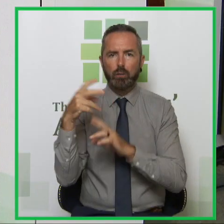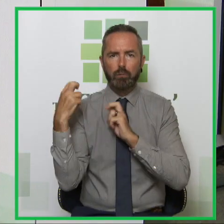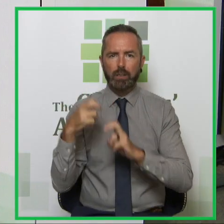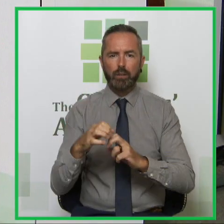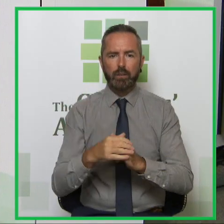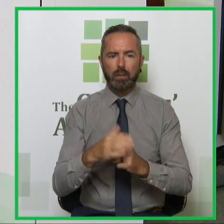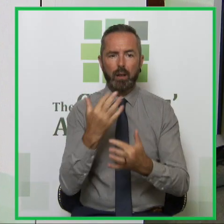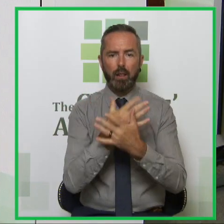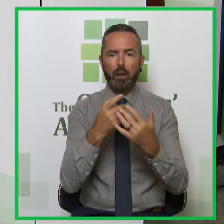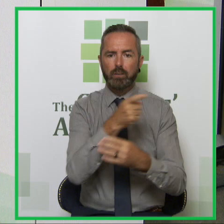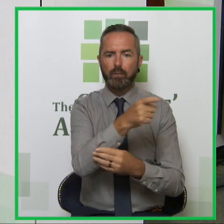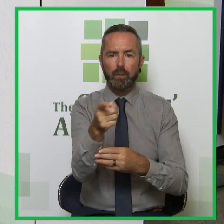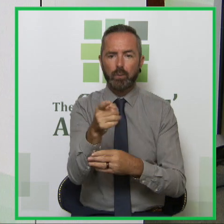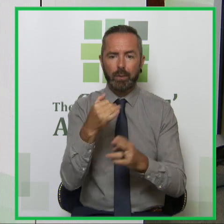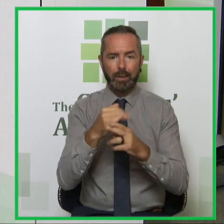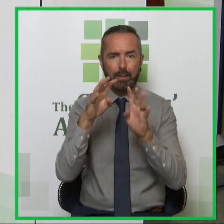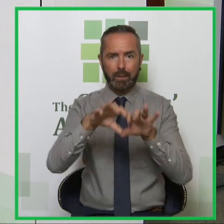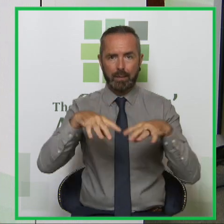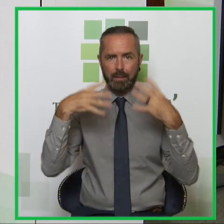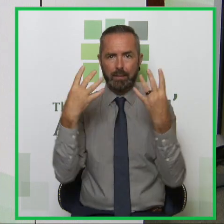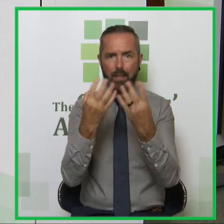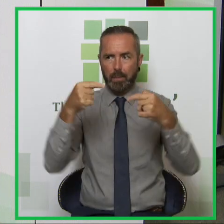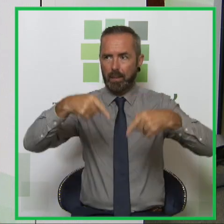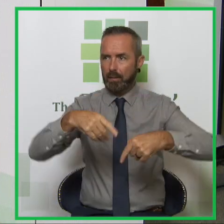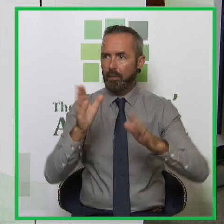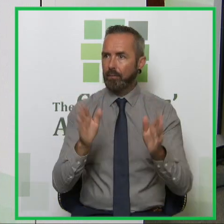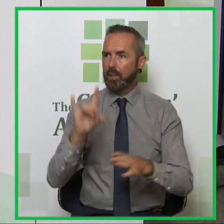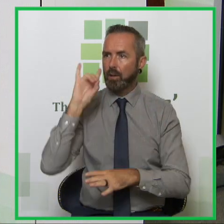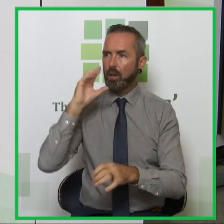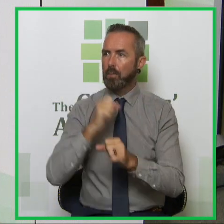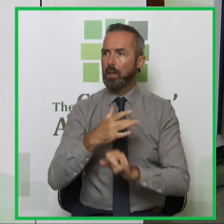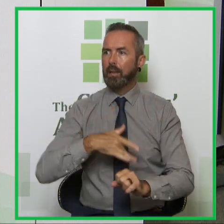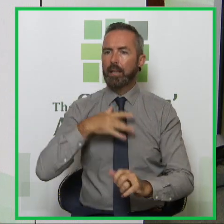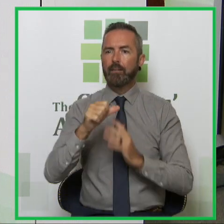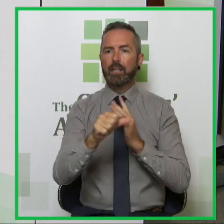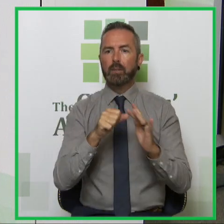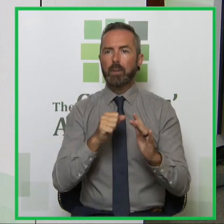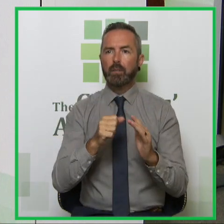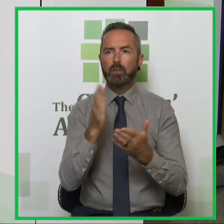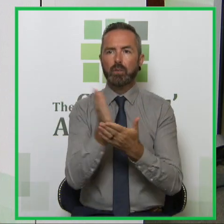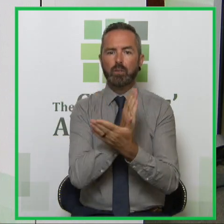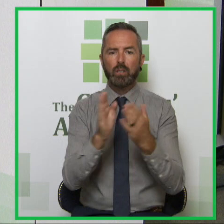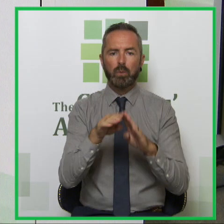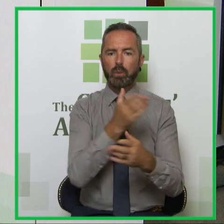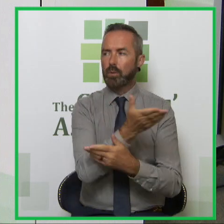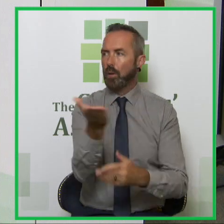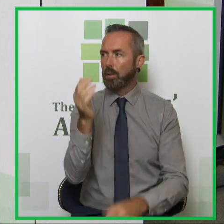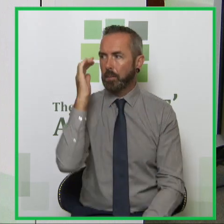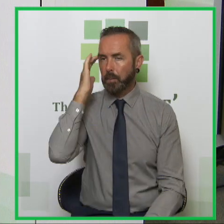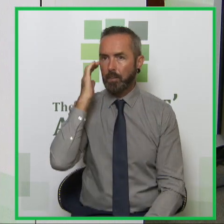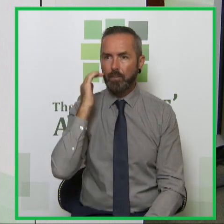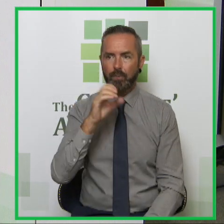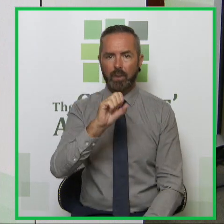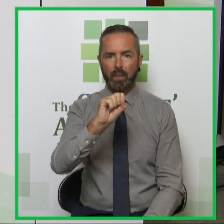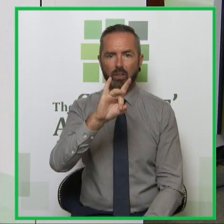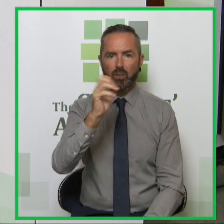So many of you throughout the Assembly will have heard the lived experience that has been shared with you. Shannon,